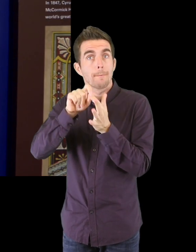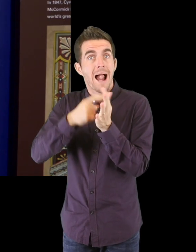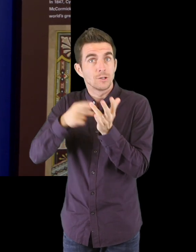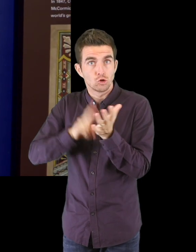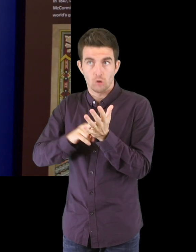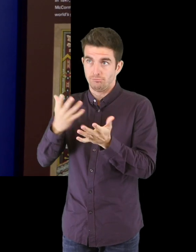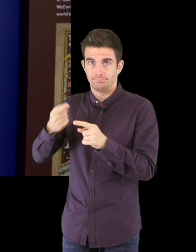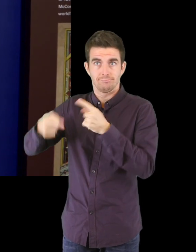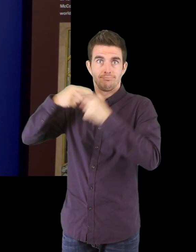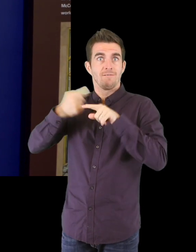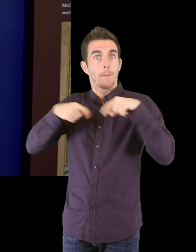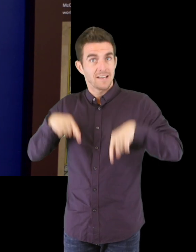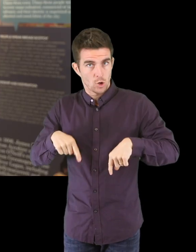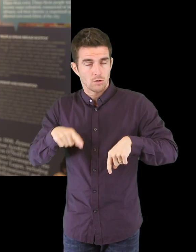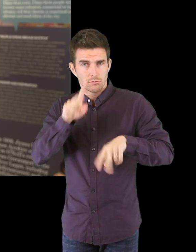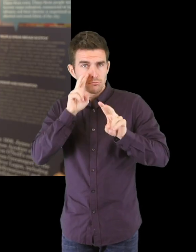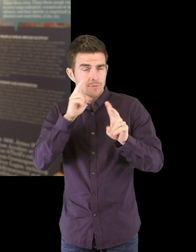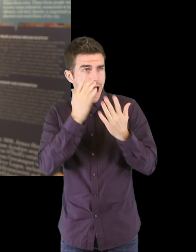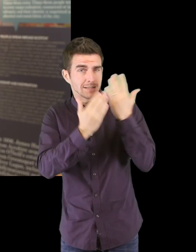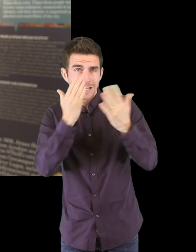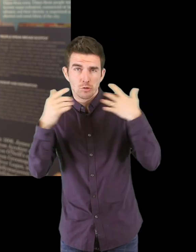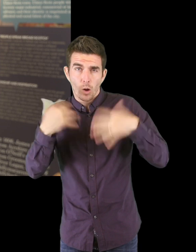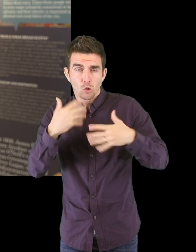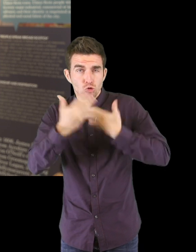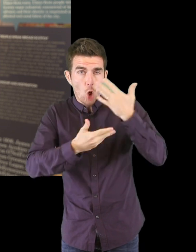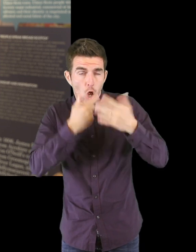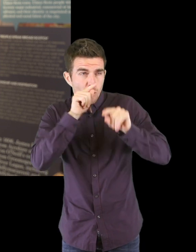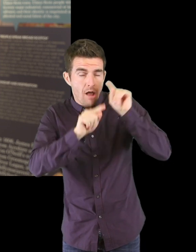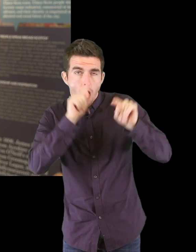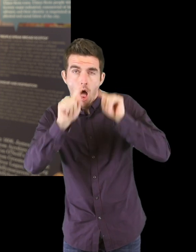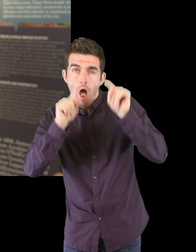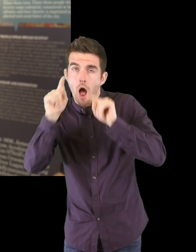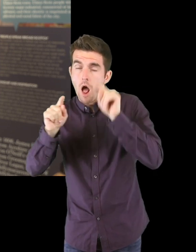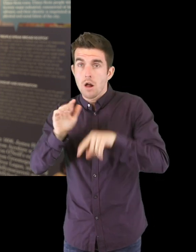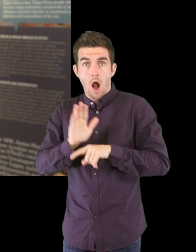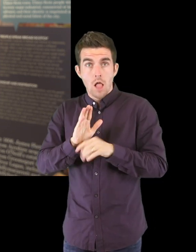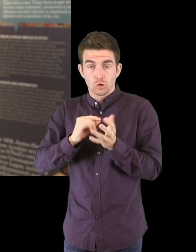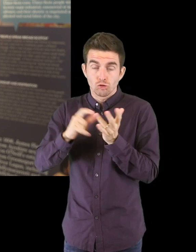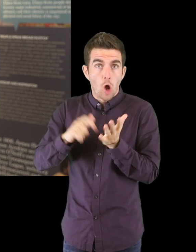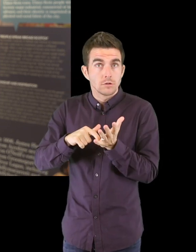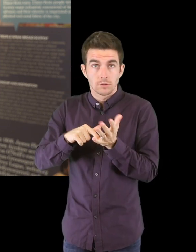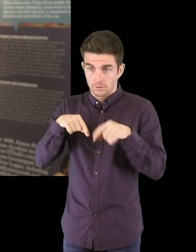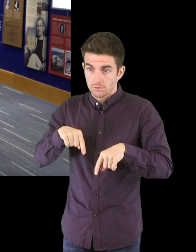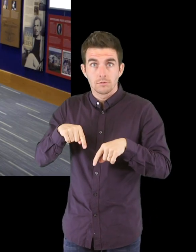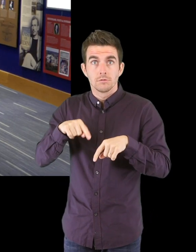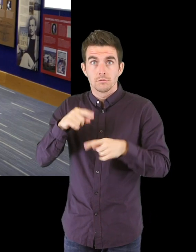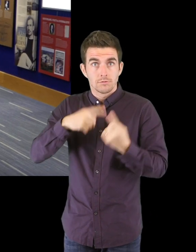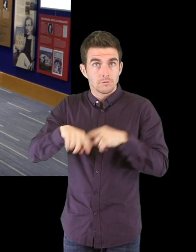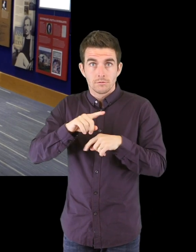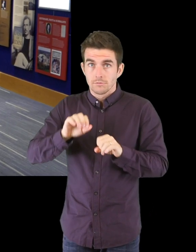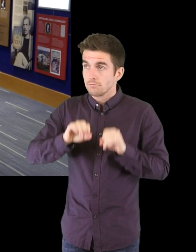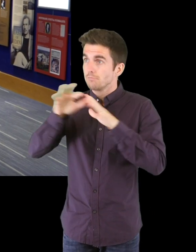Parton herself. The Montgomery Gallery provides a narrative that shows the role that the Ulster Scots or Scots-Irish have